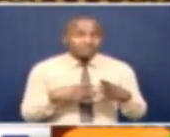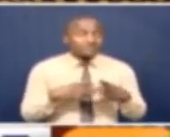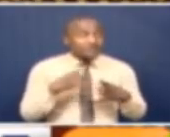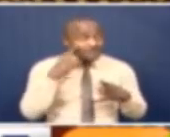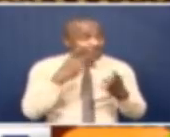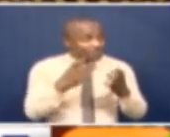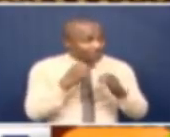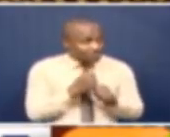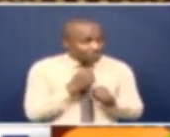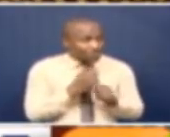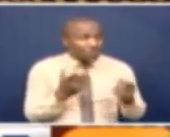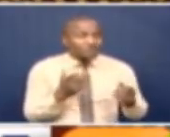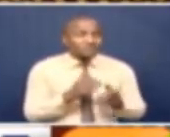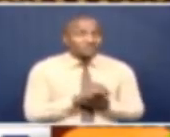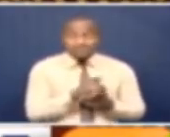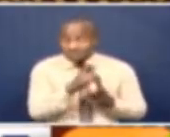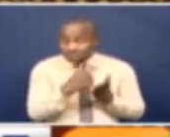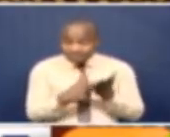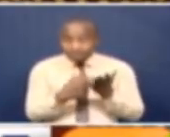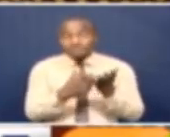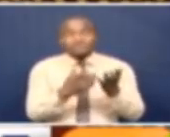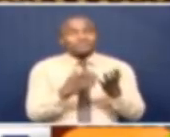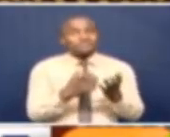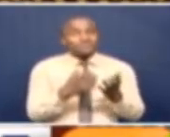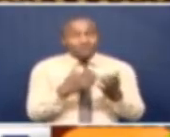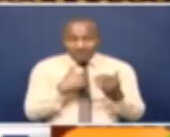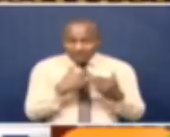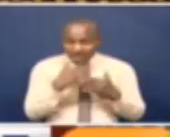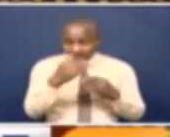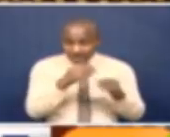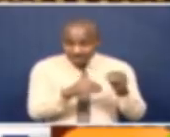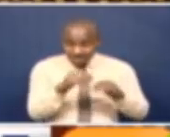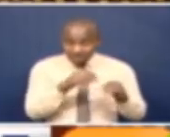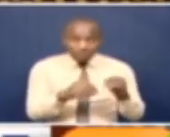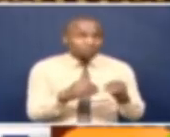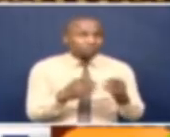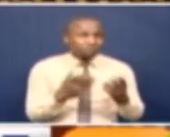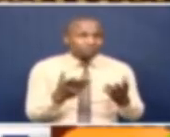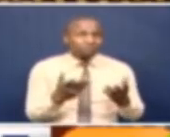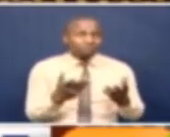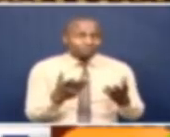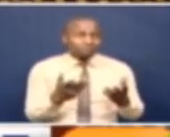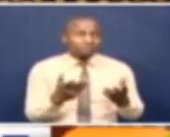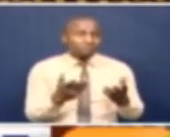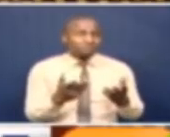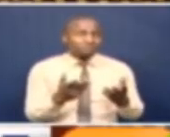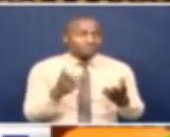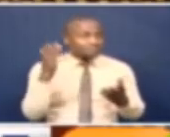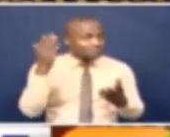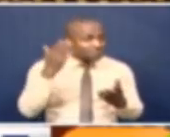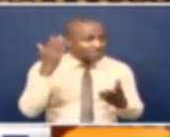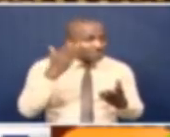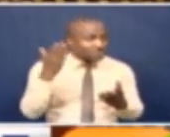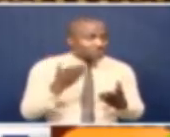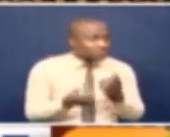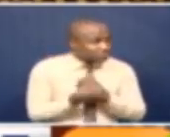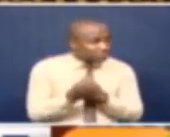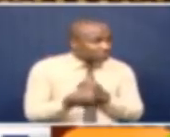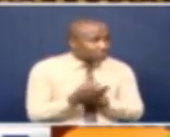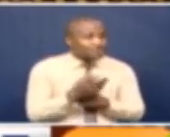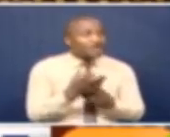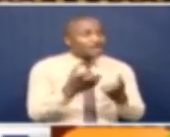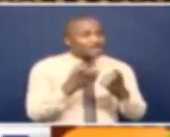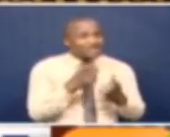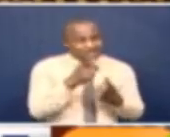do, those are the conversations actually we need to have after the elections in terms of now bridging. And some of these things need to be